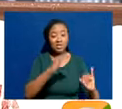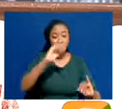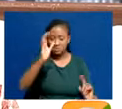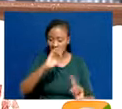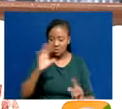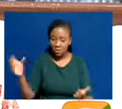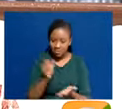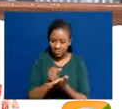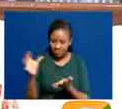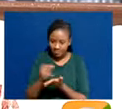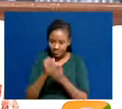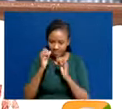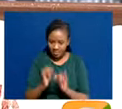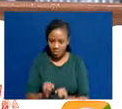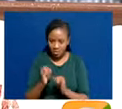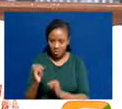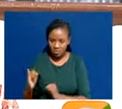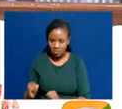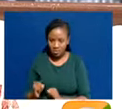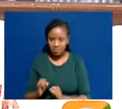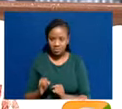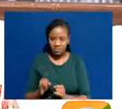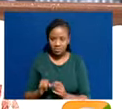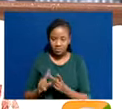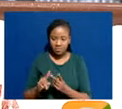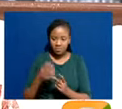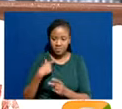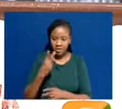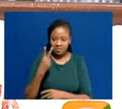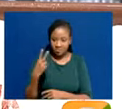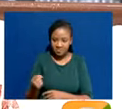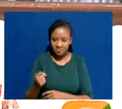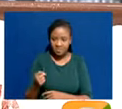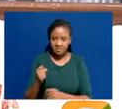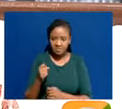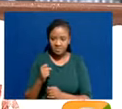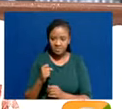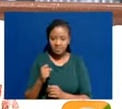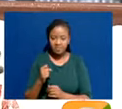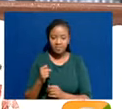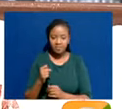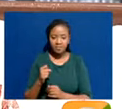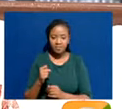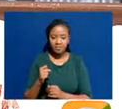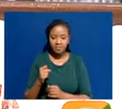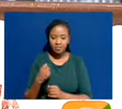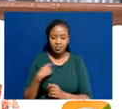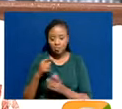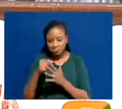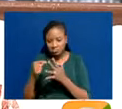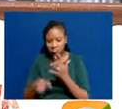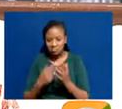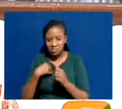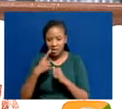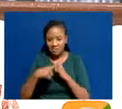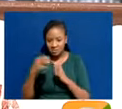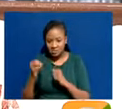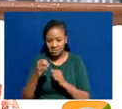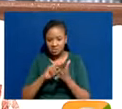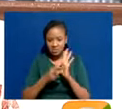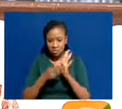around 27 refuse compactors, another 25 tippers on top of the 40 we have. So we're doing that. We have 60 contractors now